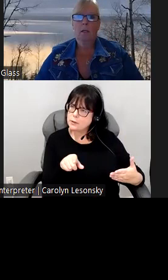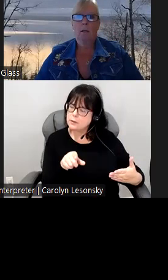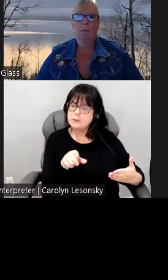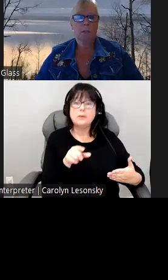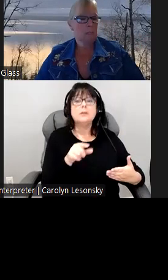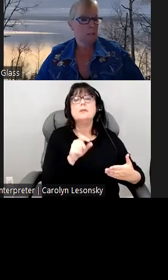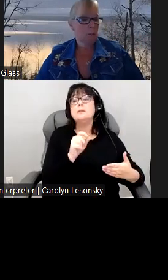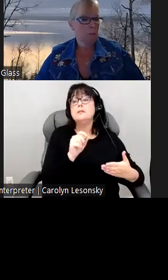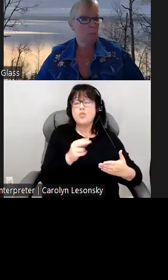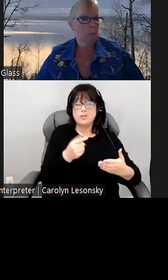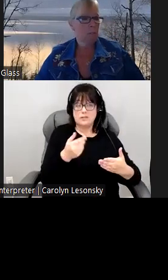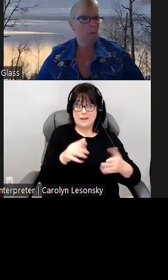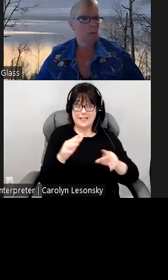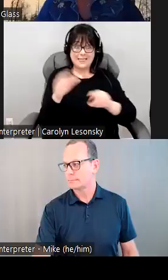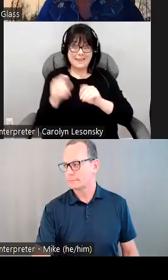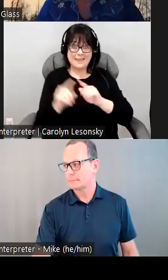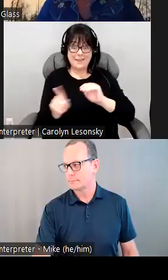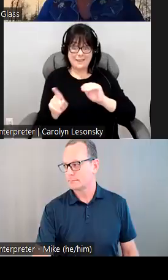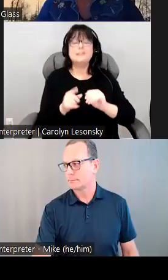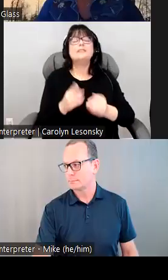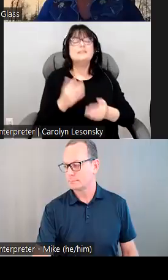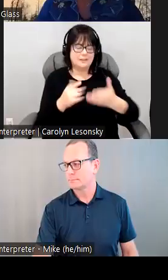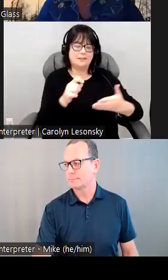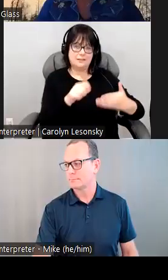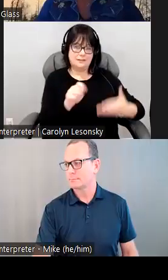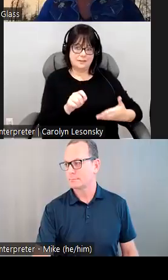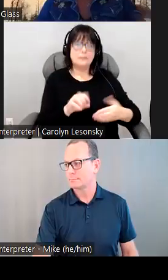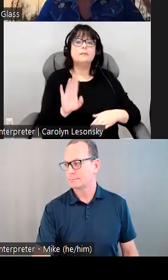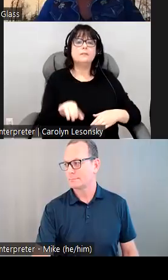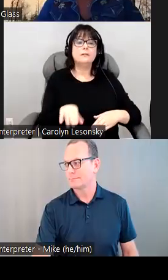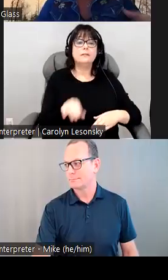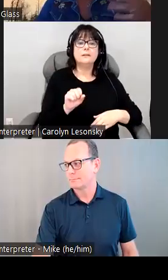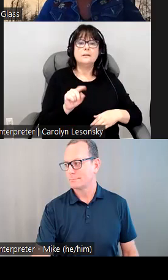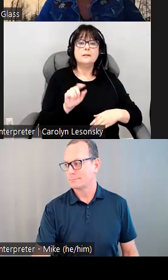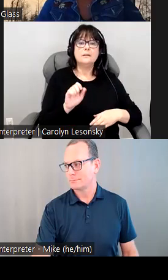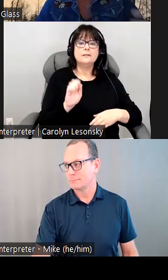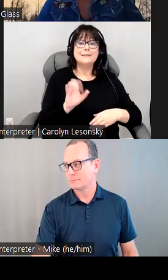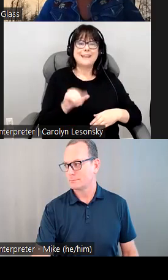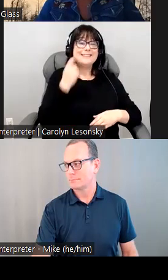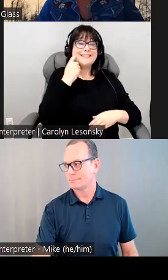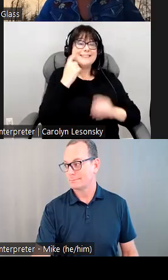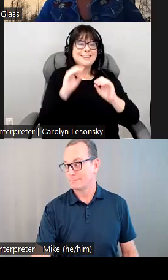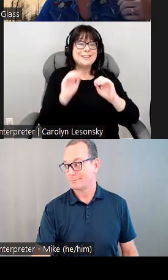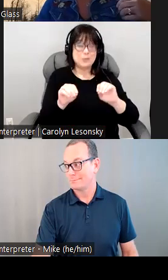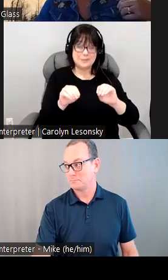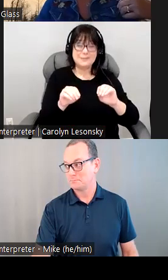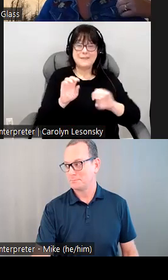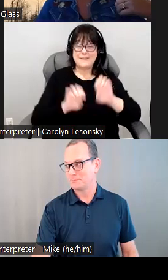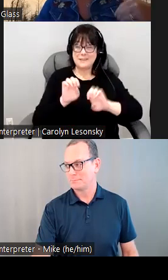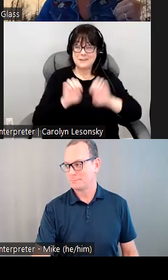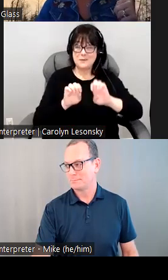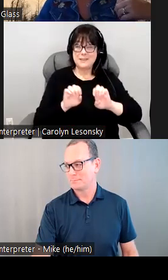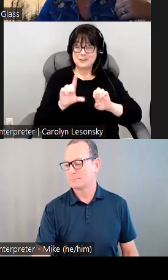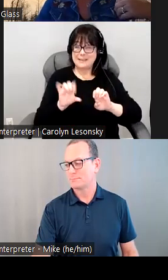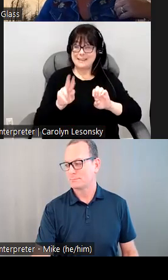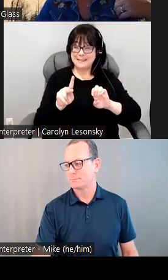And now Stacy has just put the pop-up PD evaluation survey in the chat. You don't have to do it yet if you can stay on until 3:30, but if you do